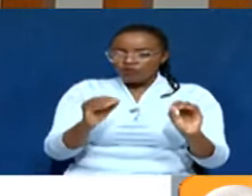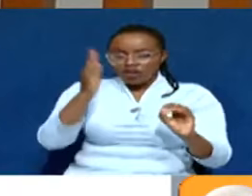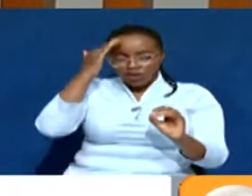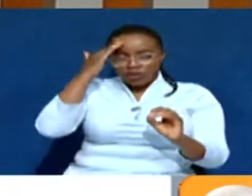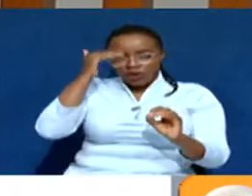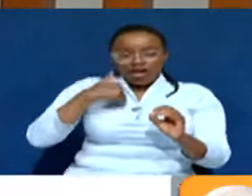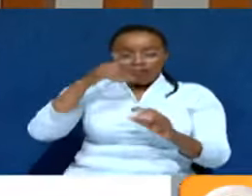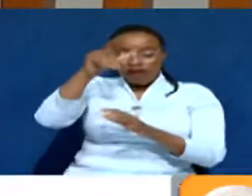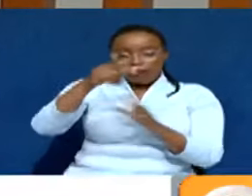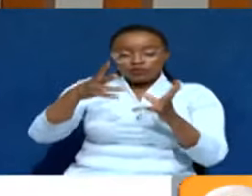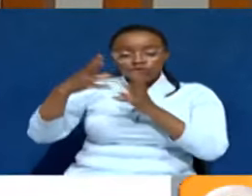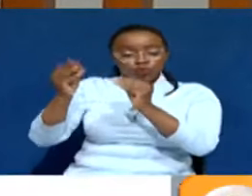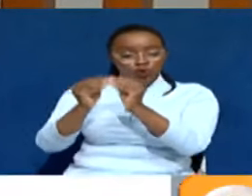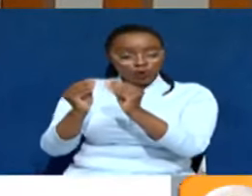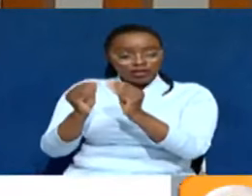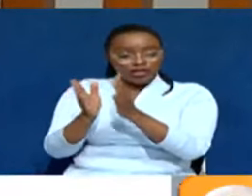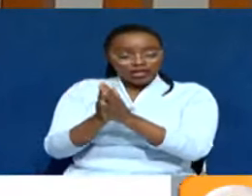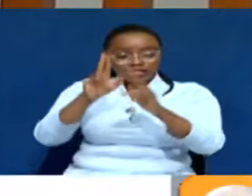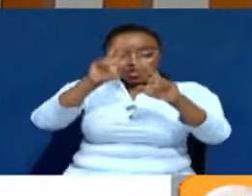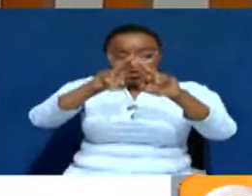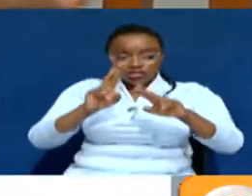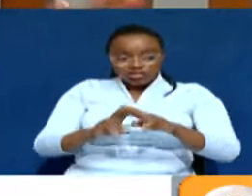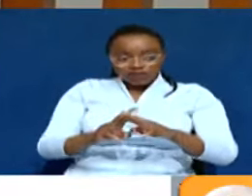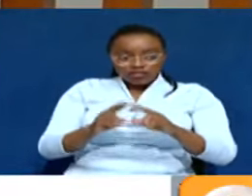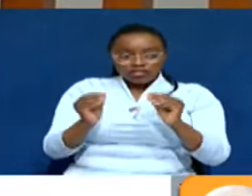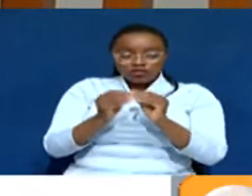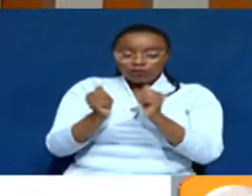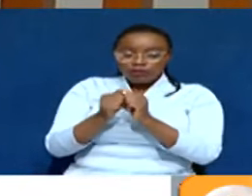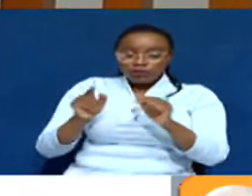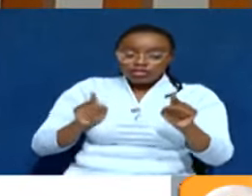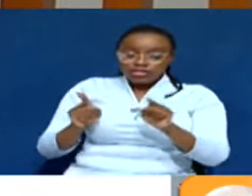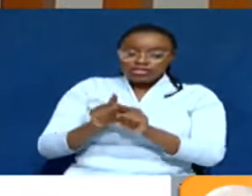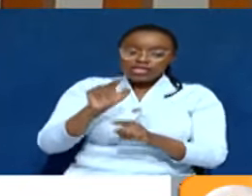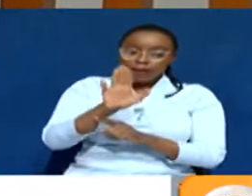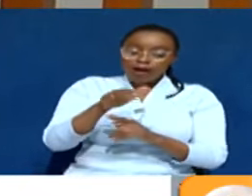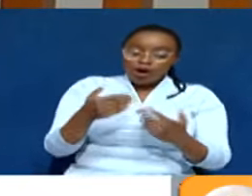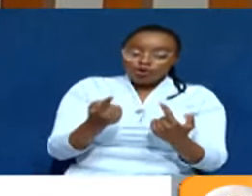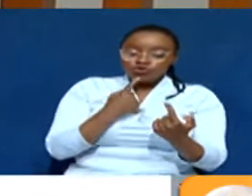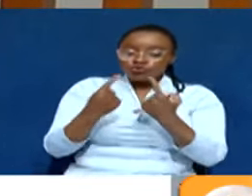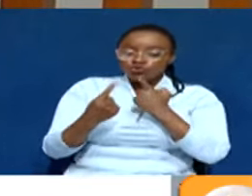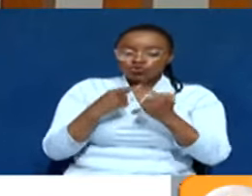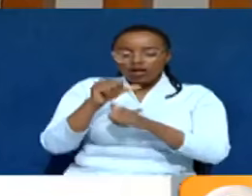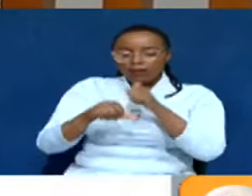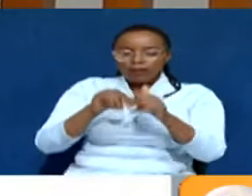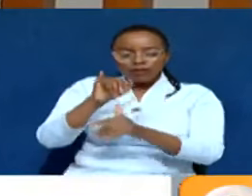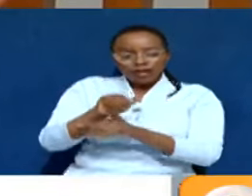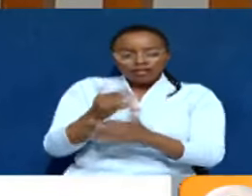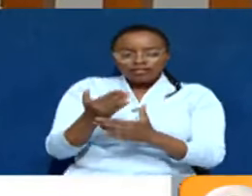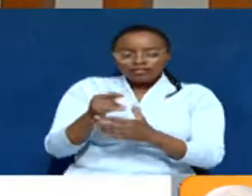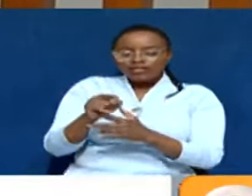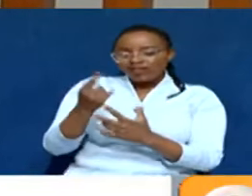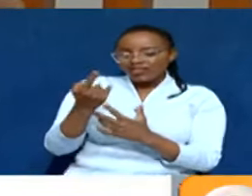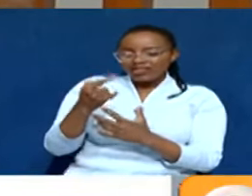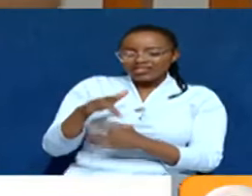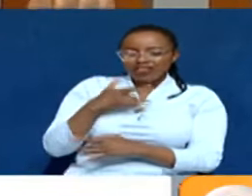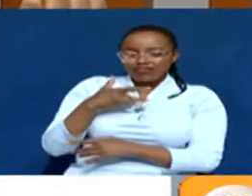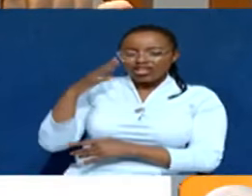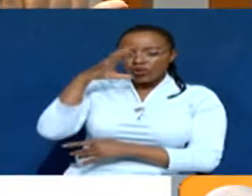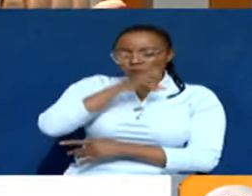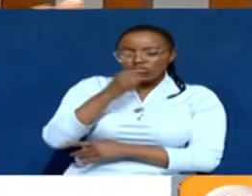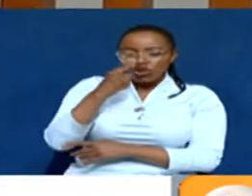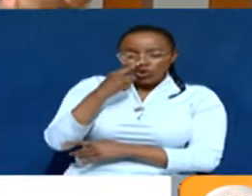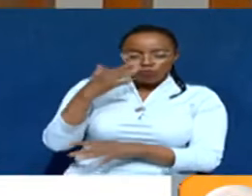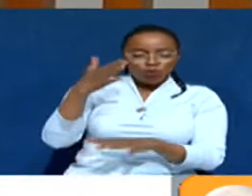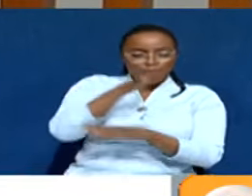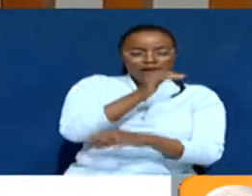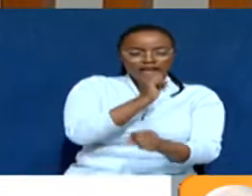You know that there's somewhere that you can go and meet, mwende mkaechini, you meet with your sisters, you unwind, at least ile homesick ishe kidogo, and then you go back